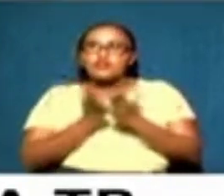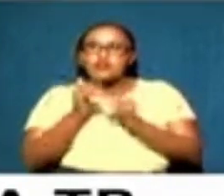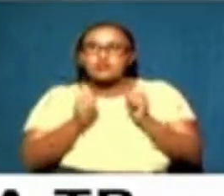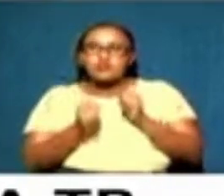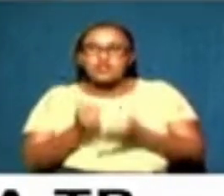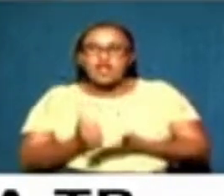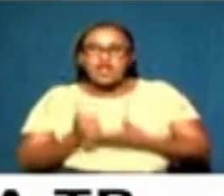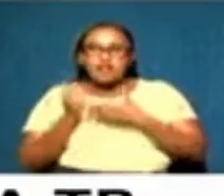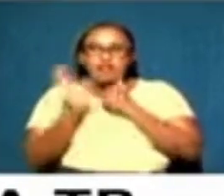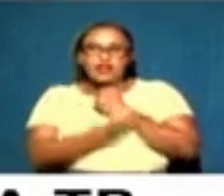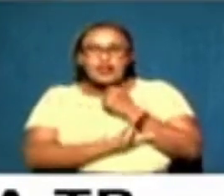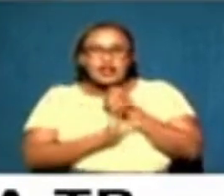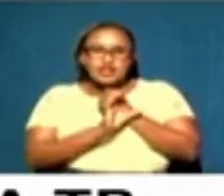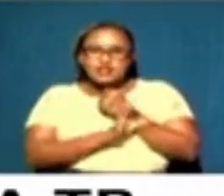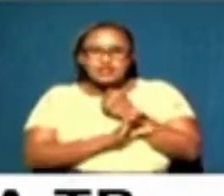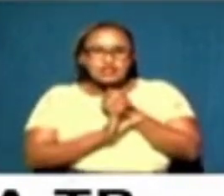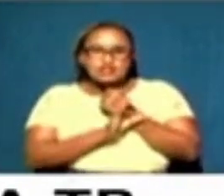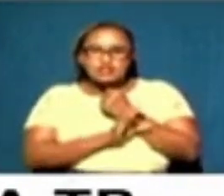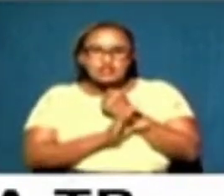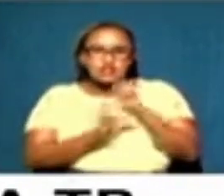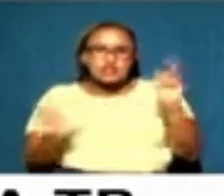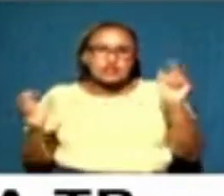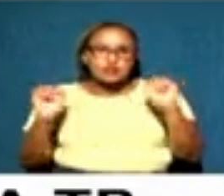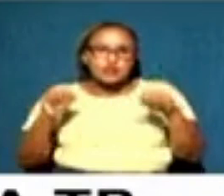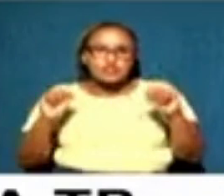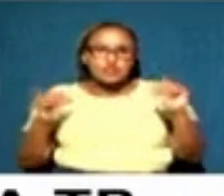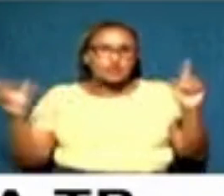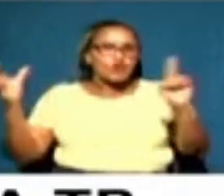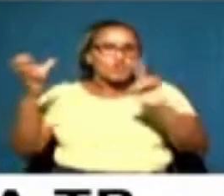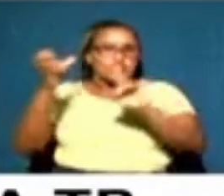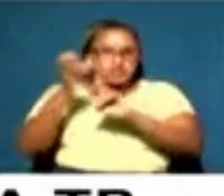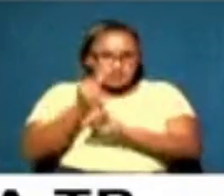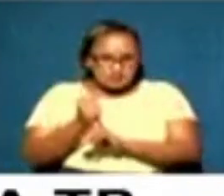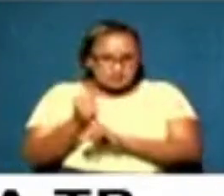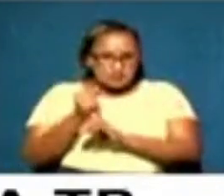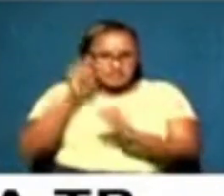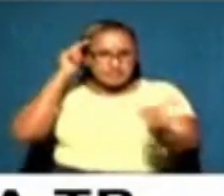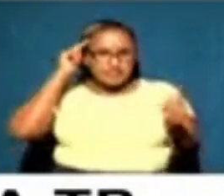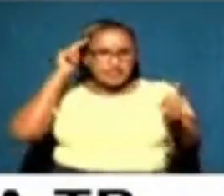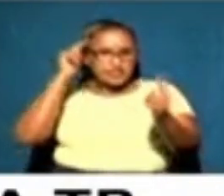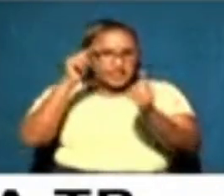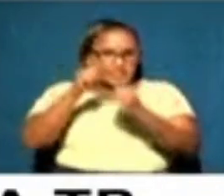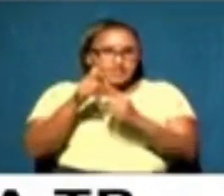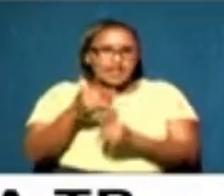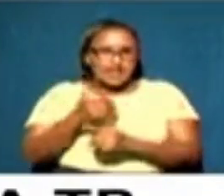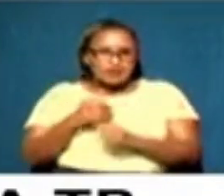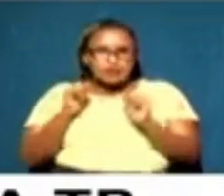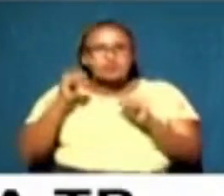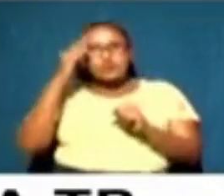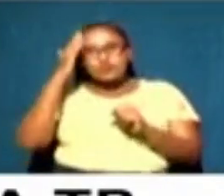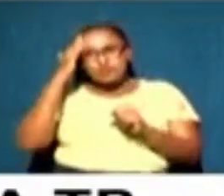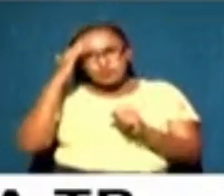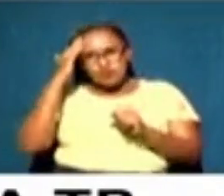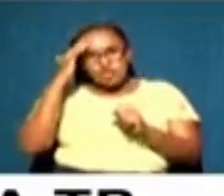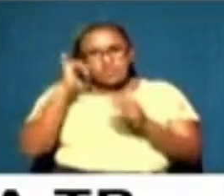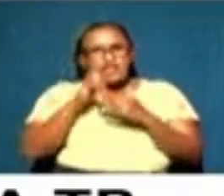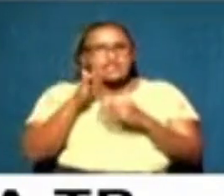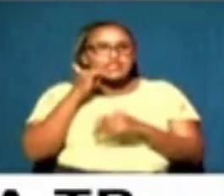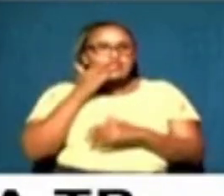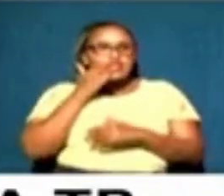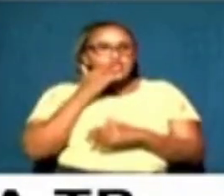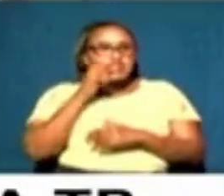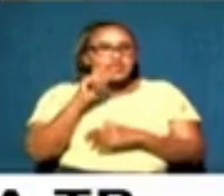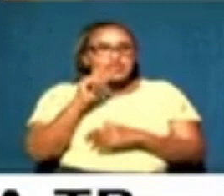country accelerate the achievement of these targets for us to realize the mission of ending TB